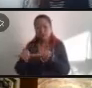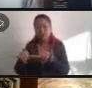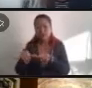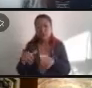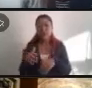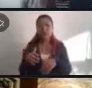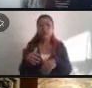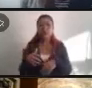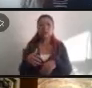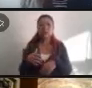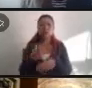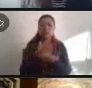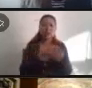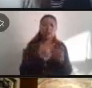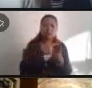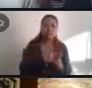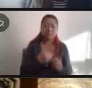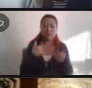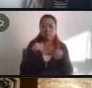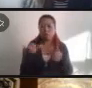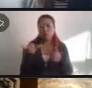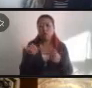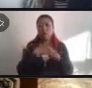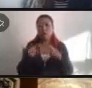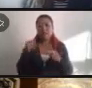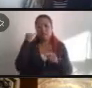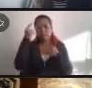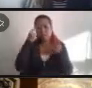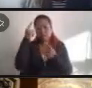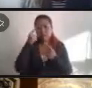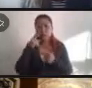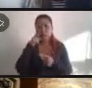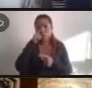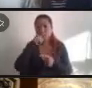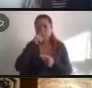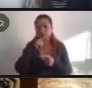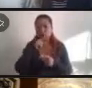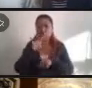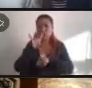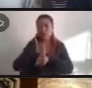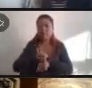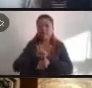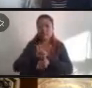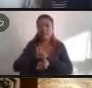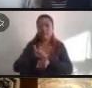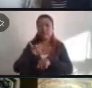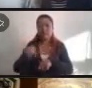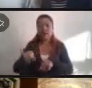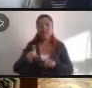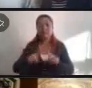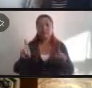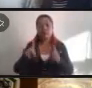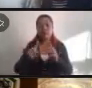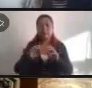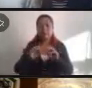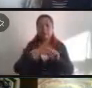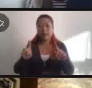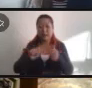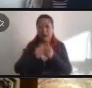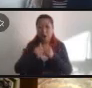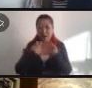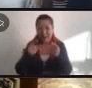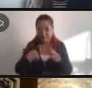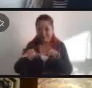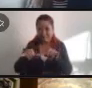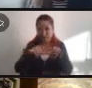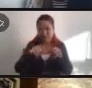constant gravitational artificial gravity, you know, that would be different. But again, the engineering there is even more difficult than just having a